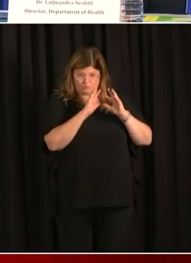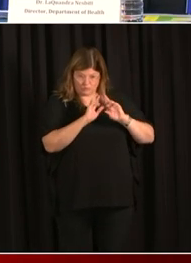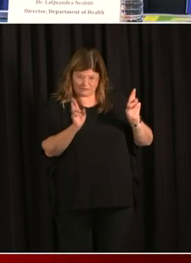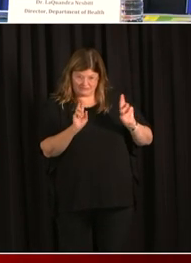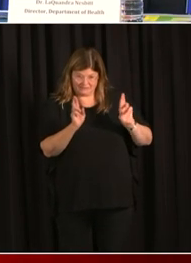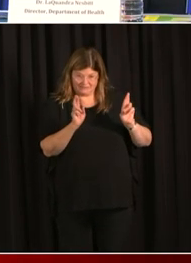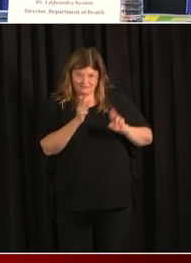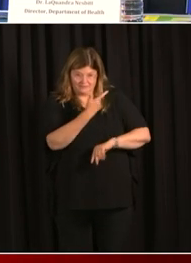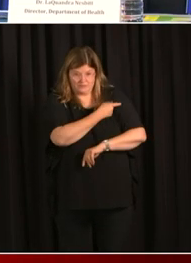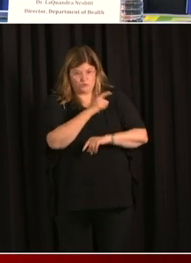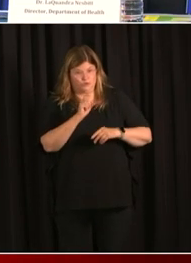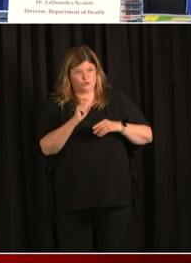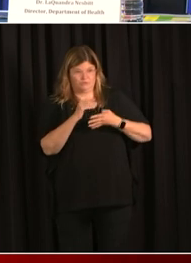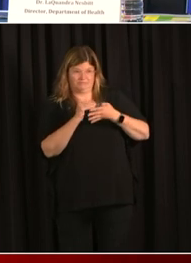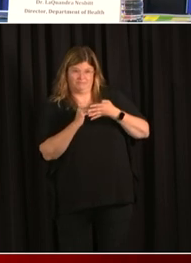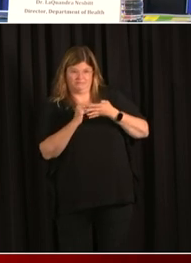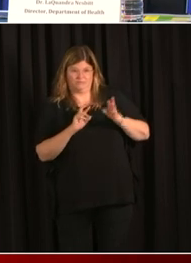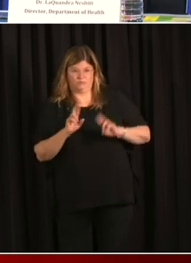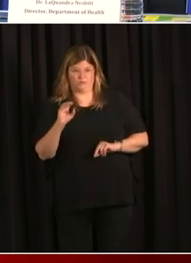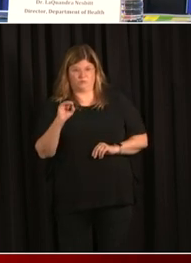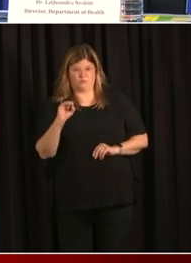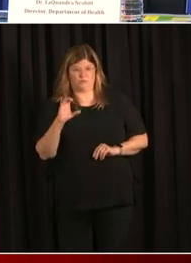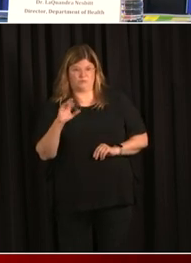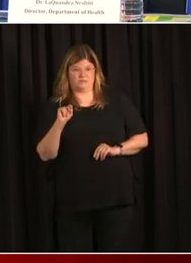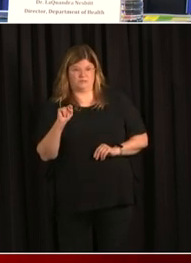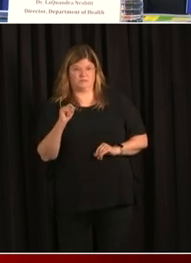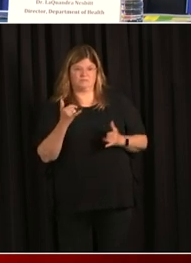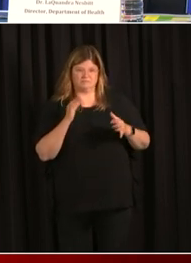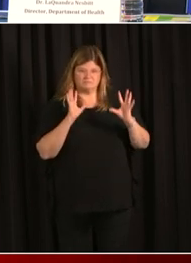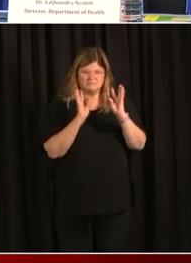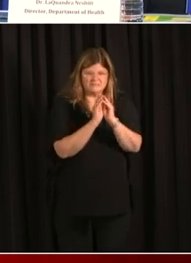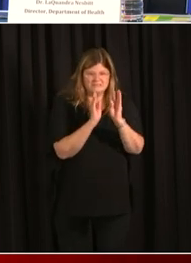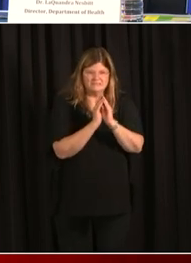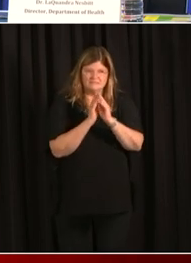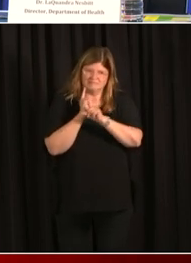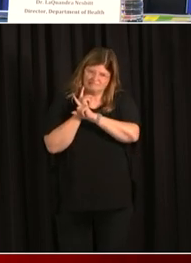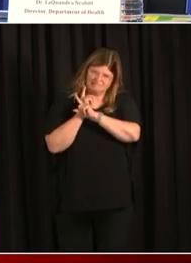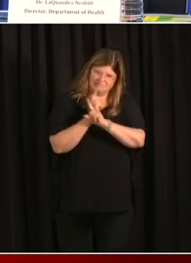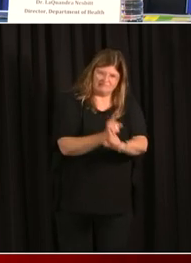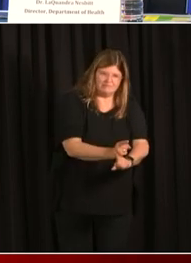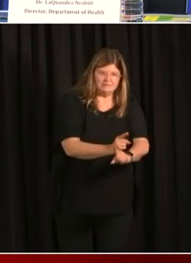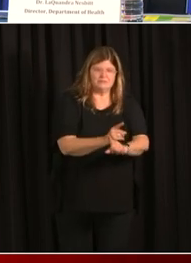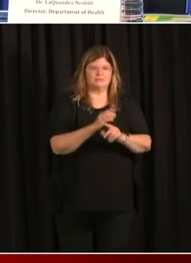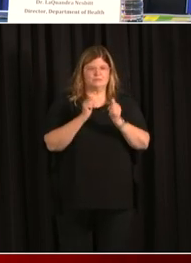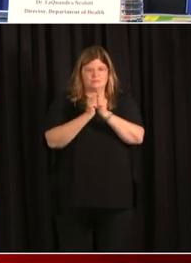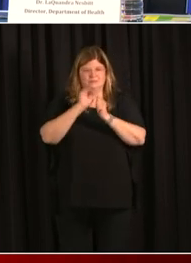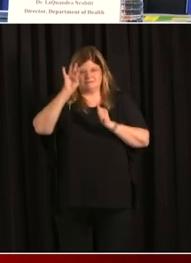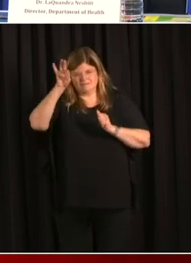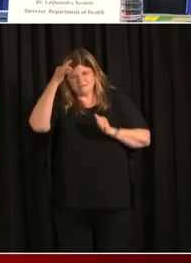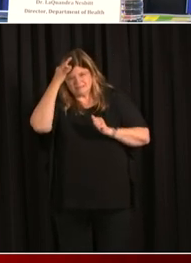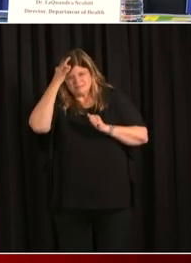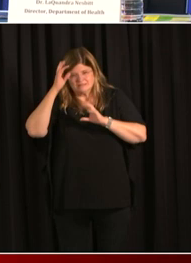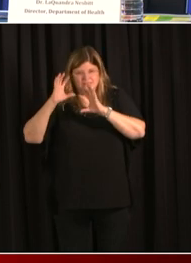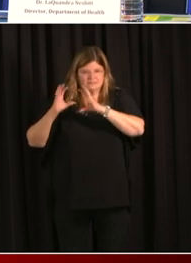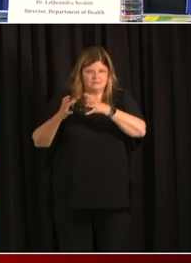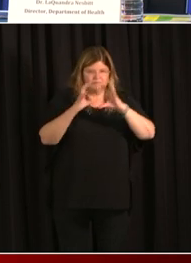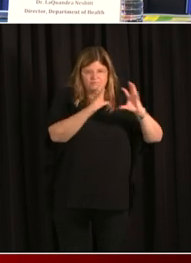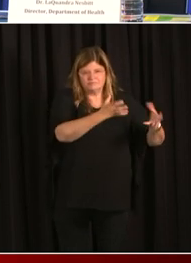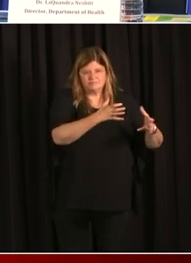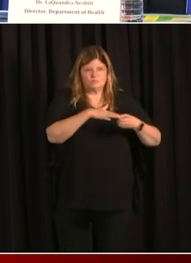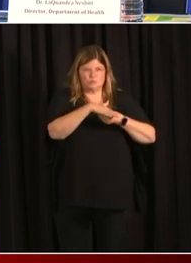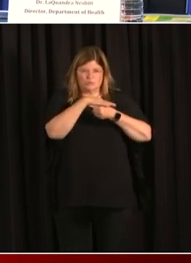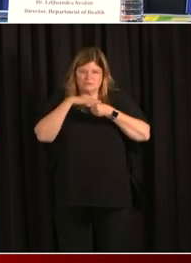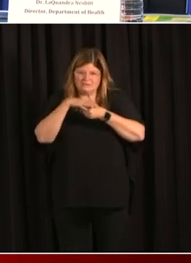have been meeting routinely with federal agencies and our regional and